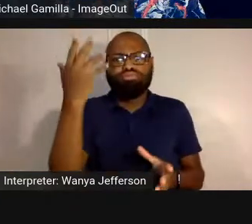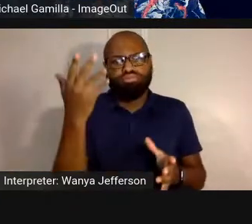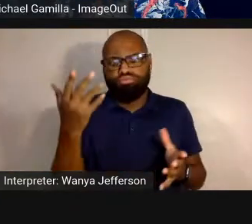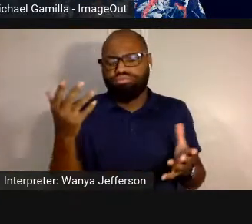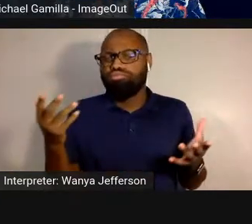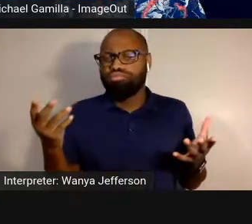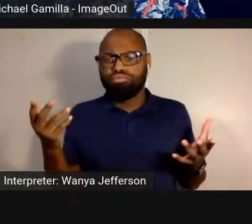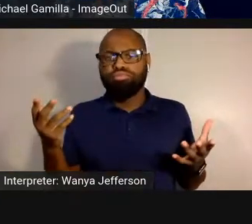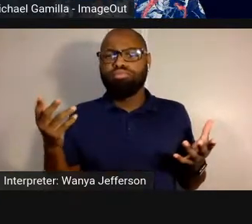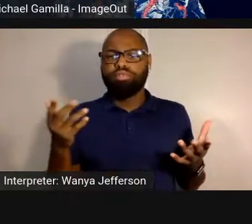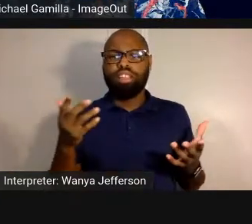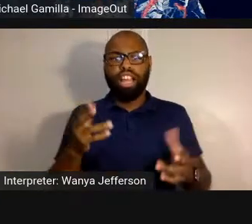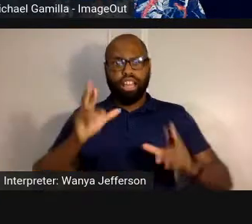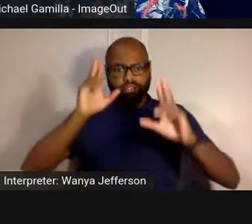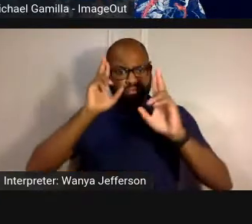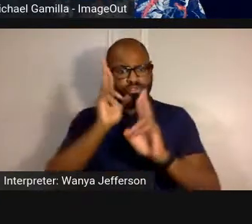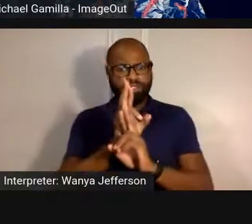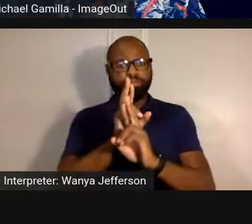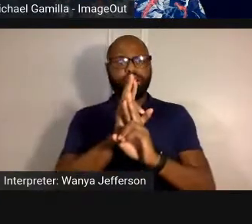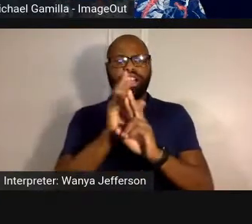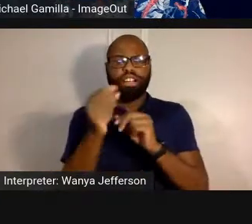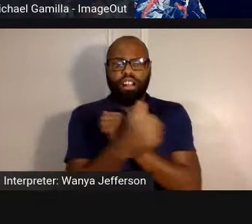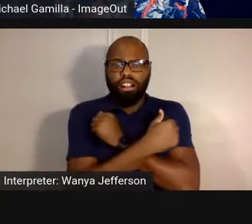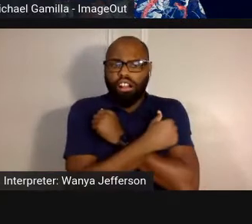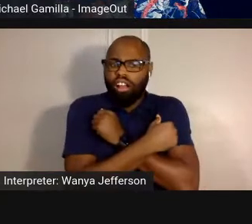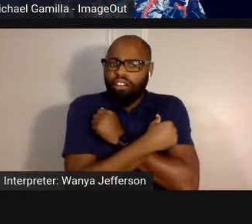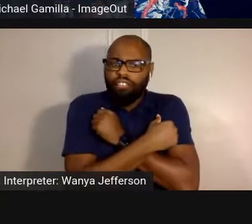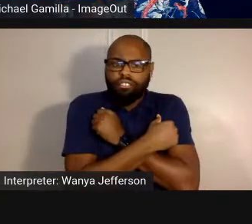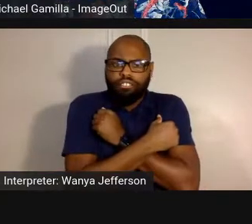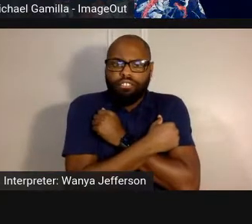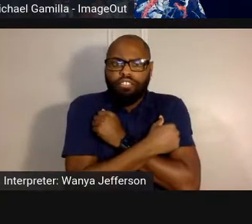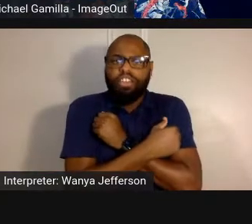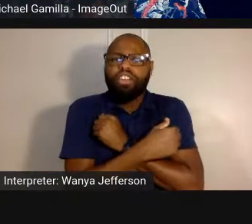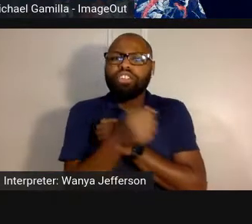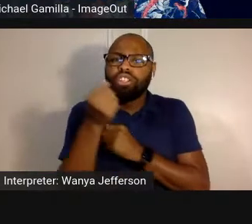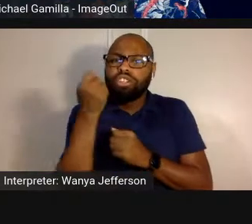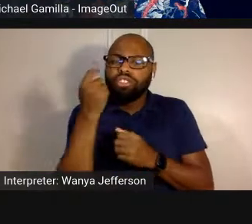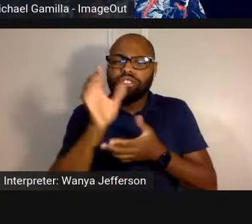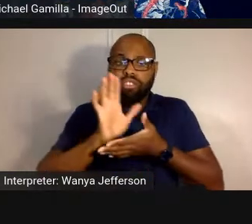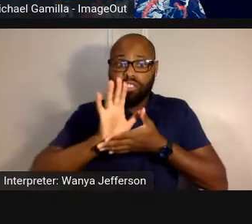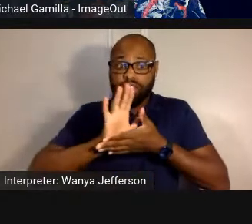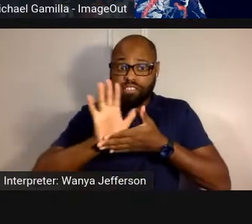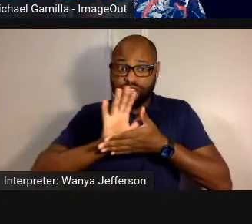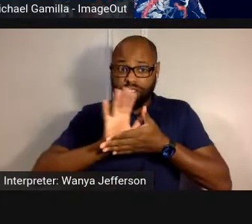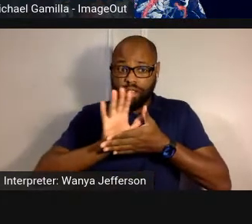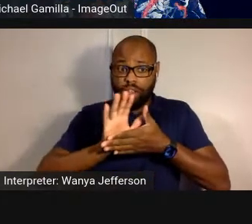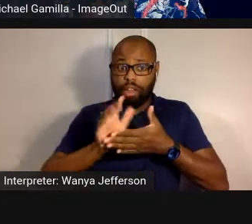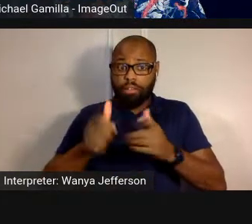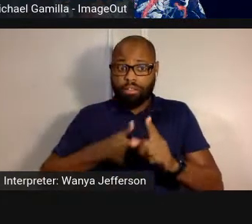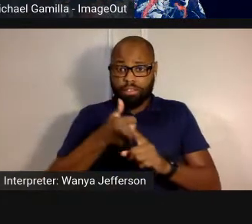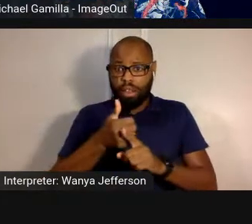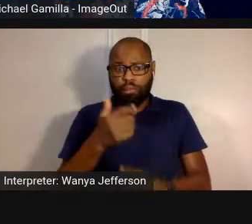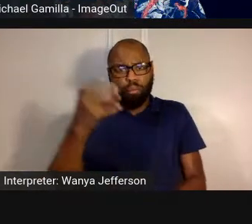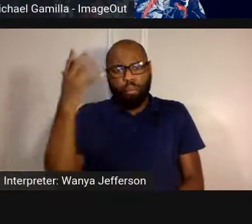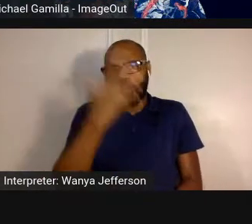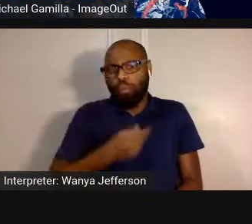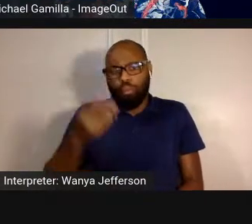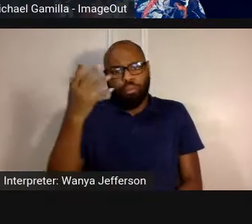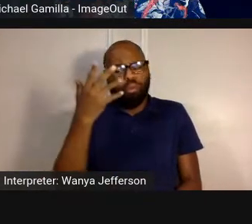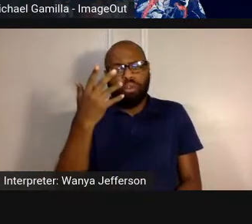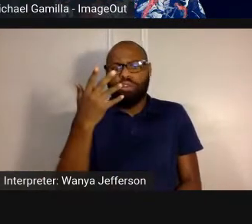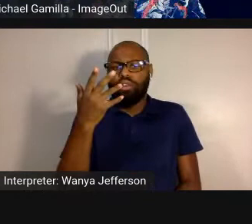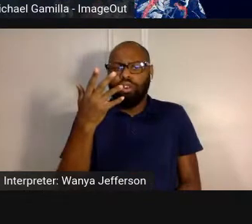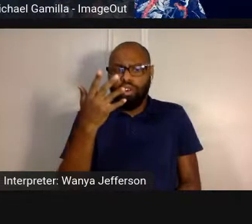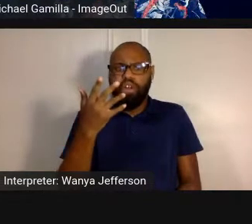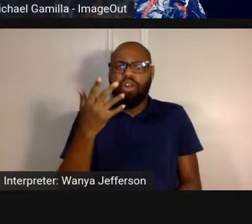and to respect and love. So the film gave me all these beautiful things that I think are really